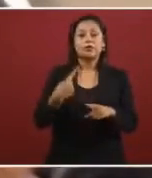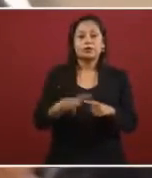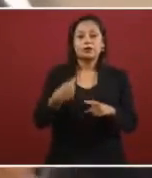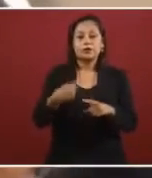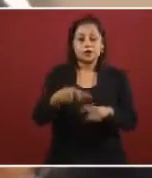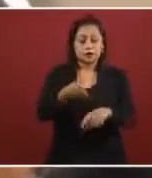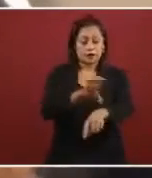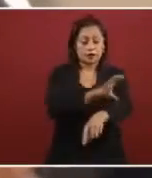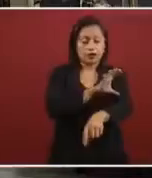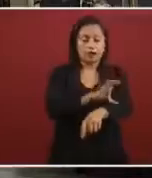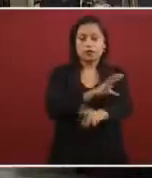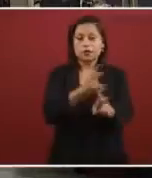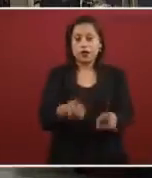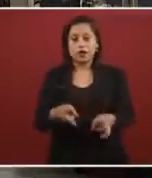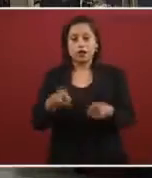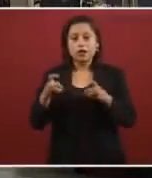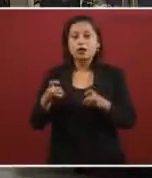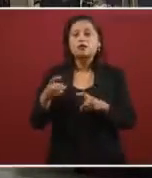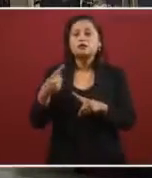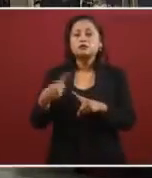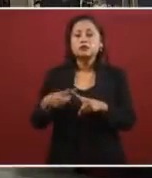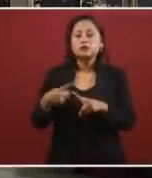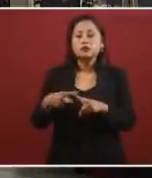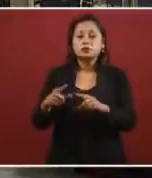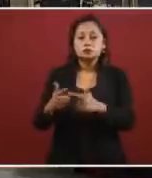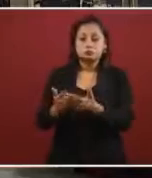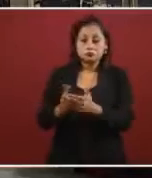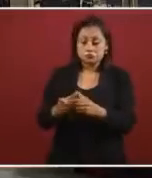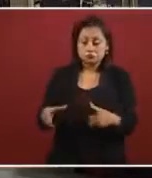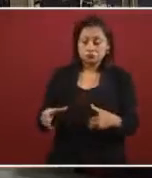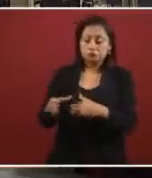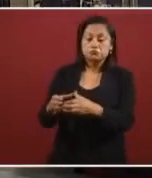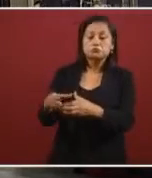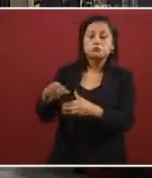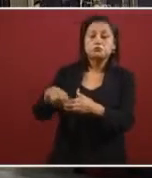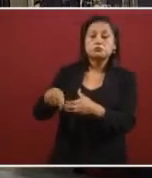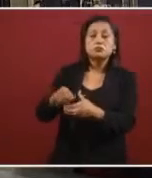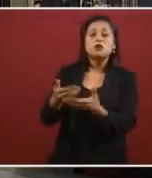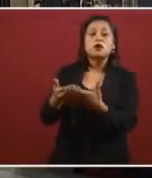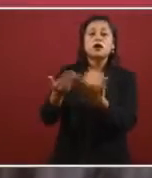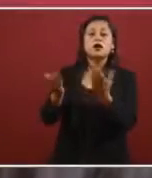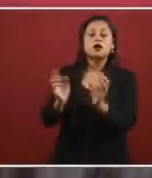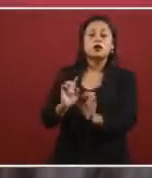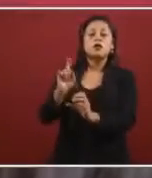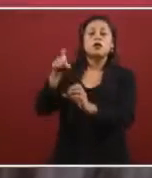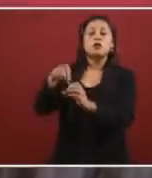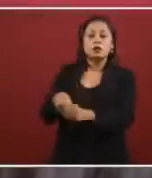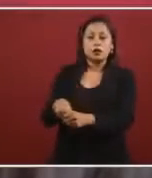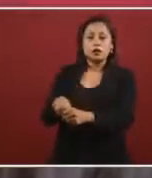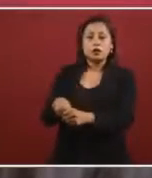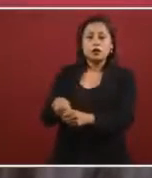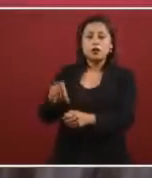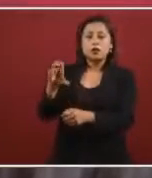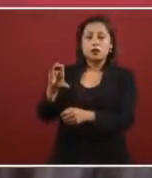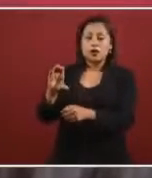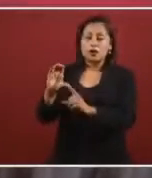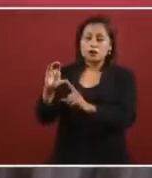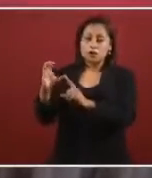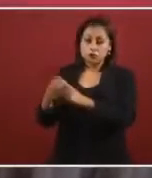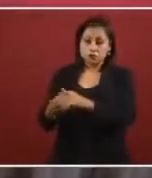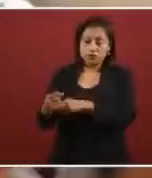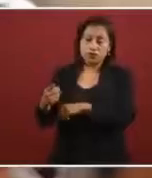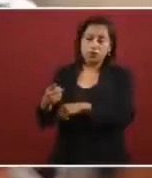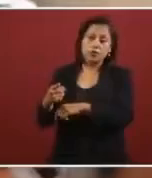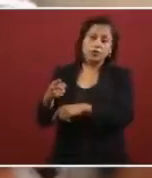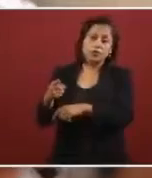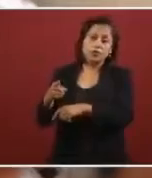electricidad given away ahora our son electricity parte are part del of the Consejo de Administración accounting de of transnacionales, now como el